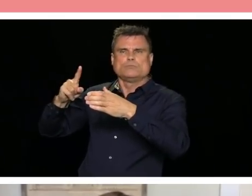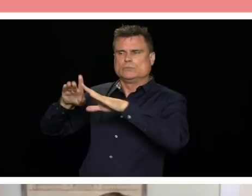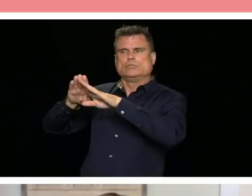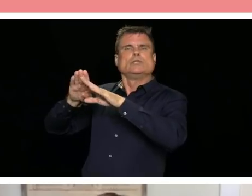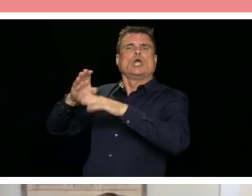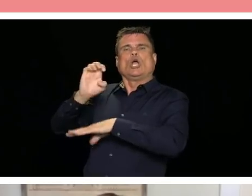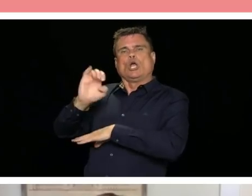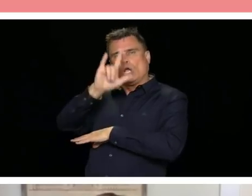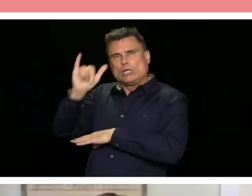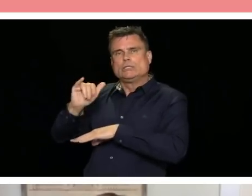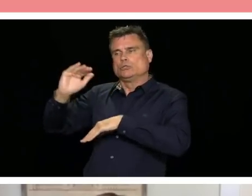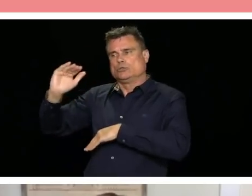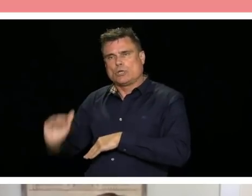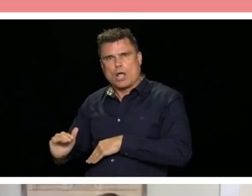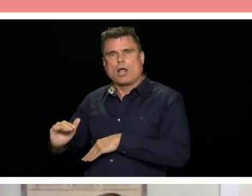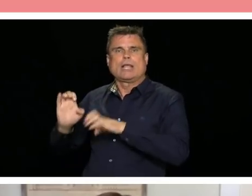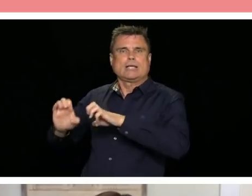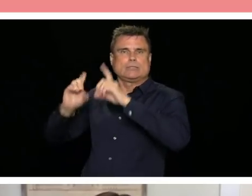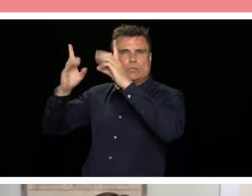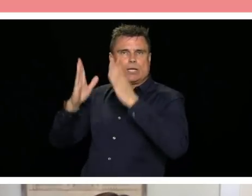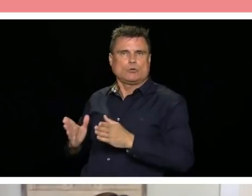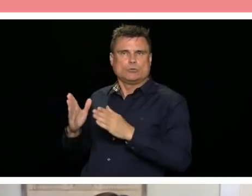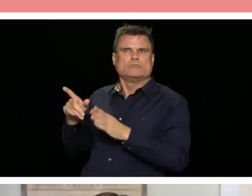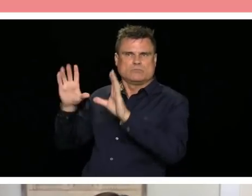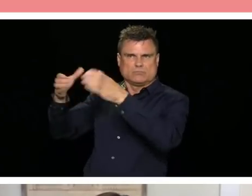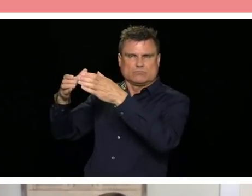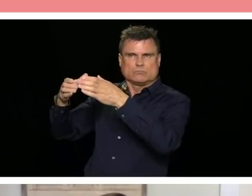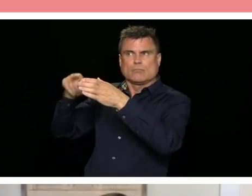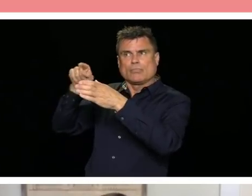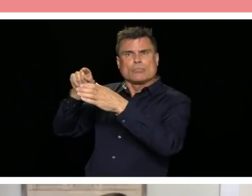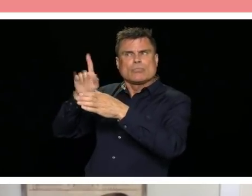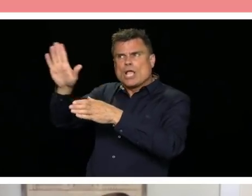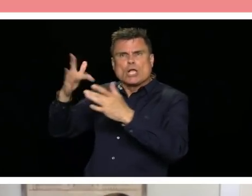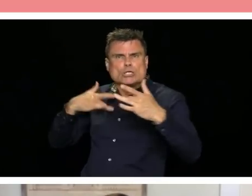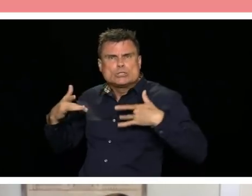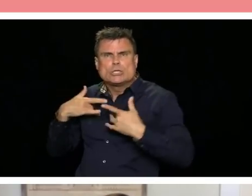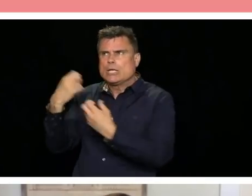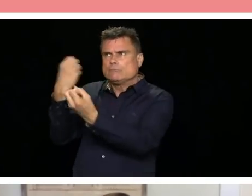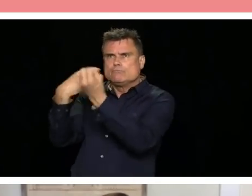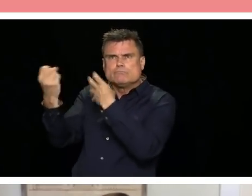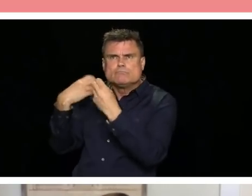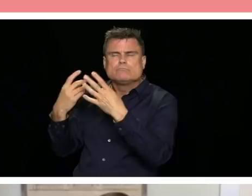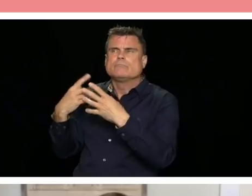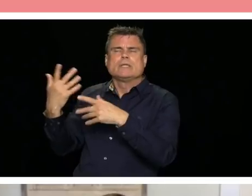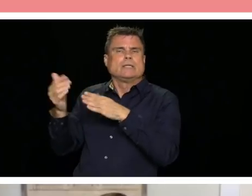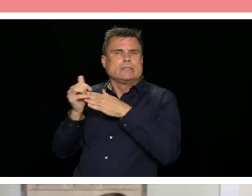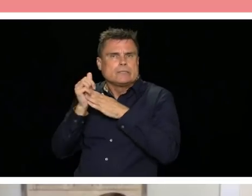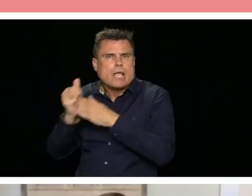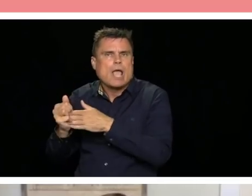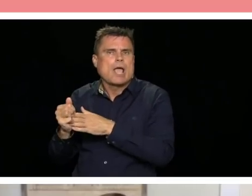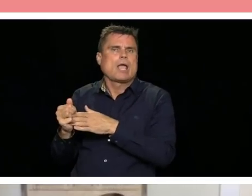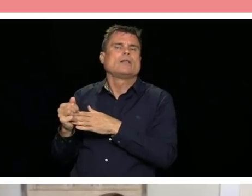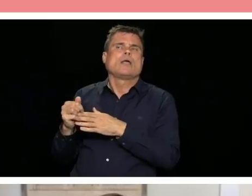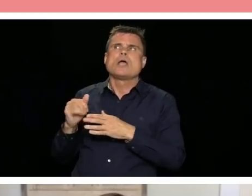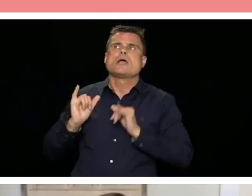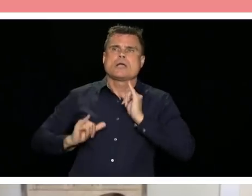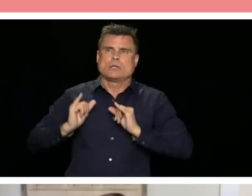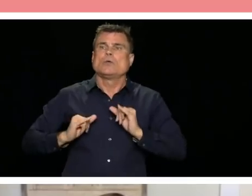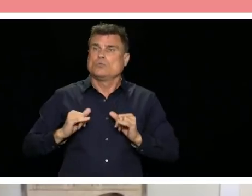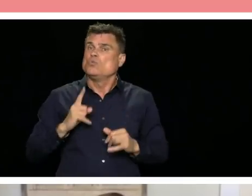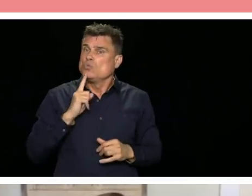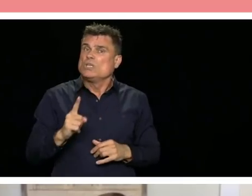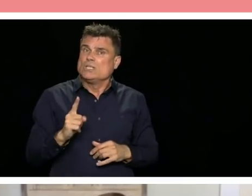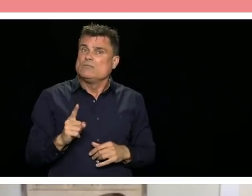can support the needs of parents. So thanks for that very important question. And if Samantha, you have any feedback, please do email